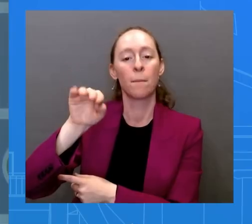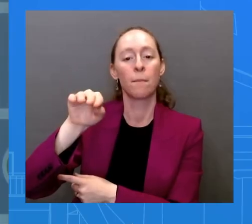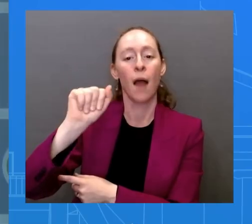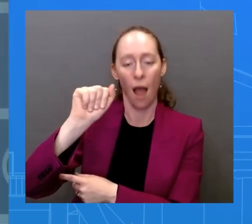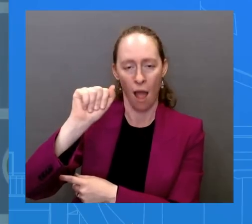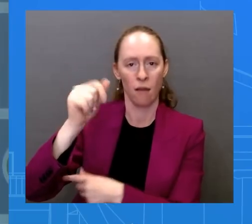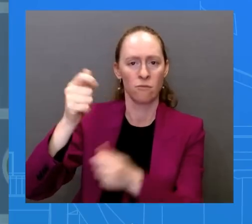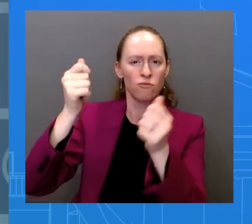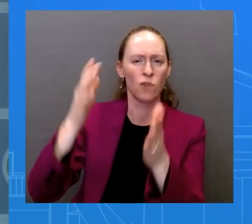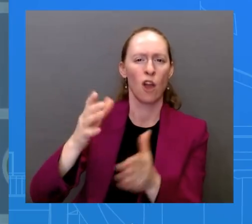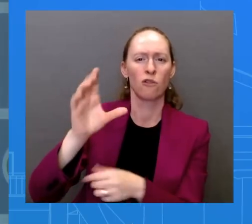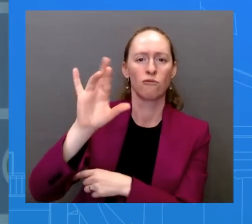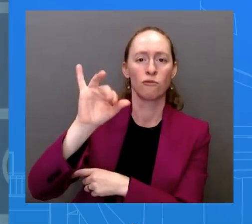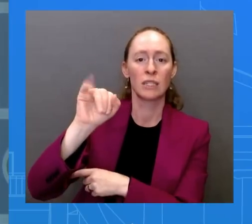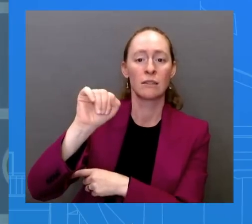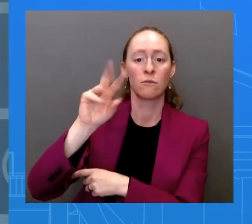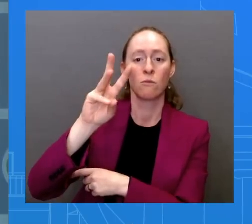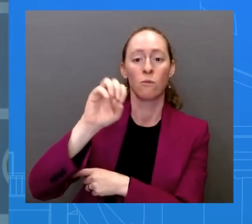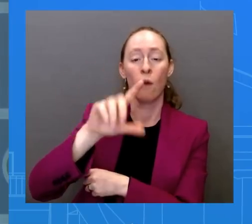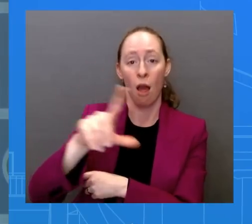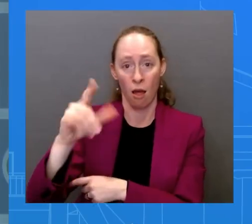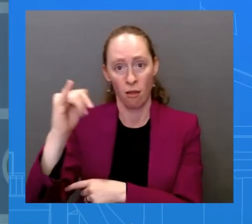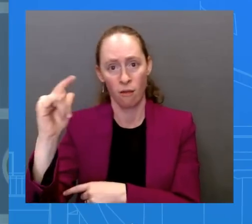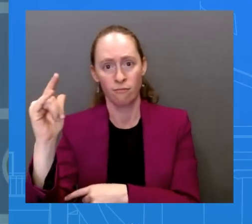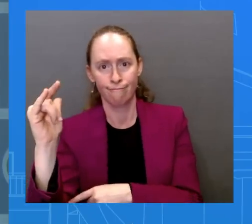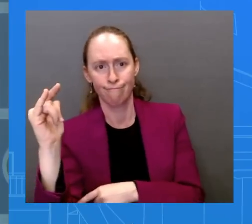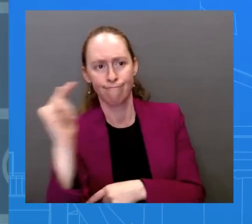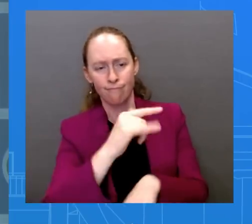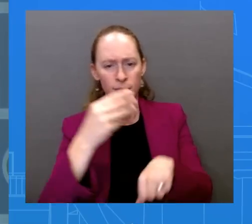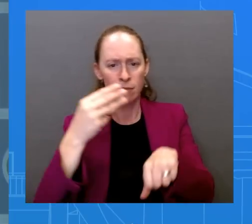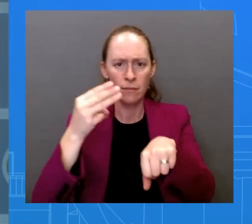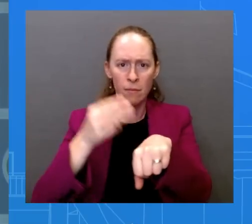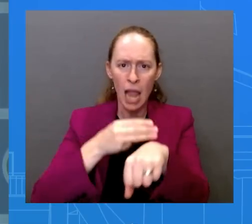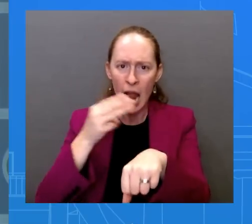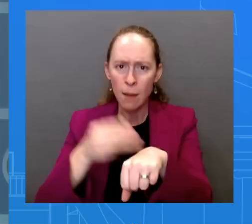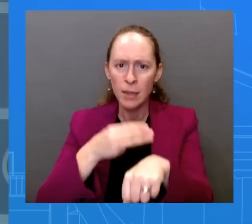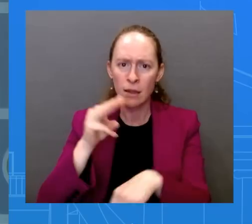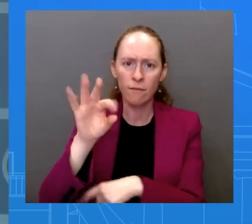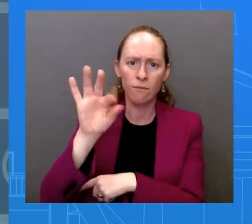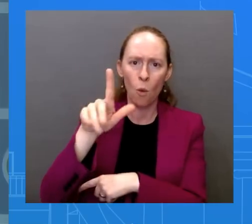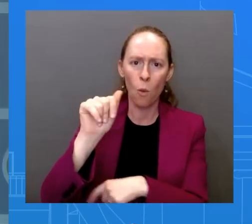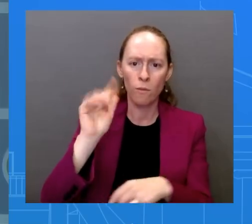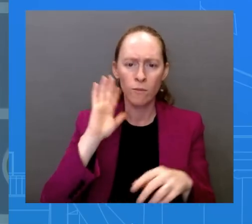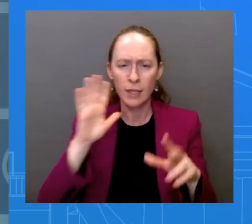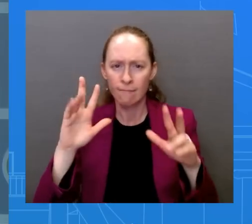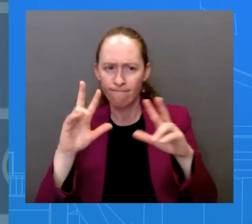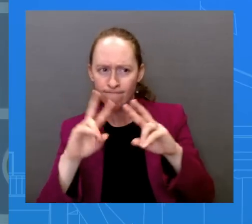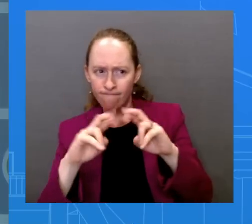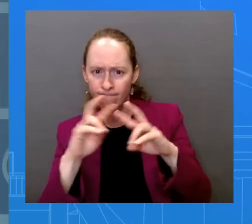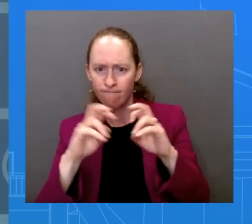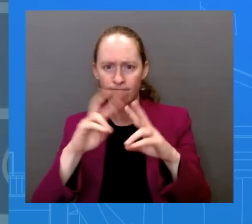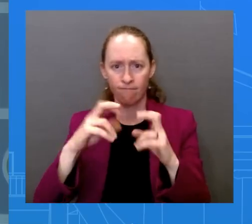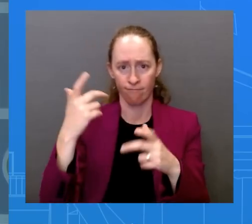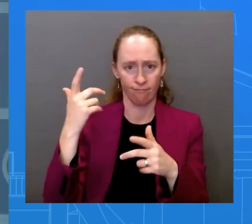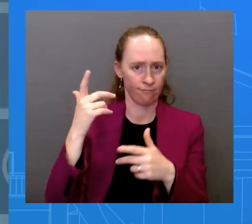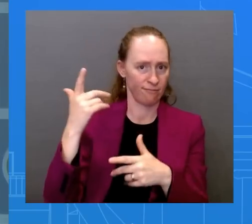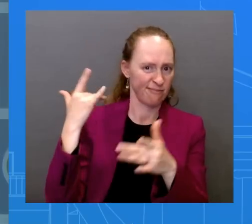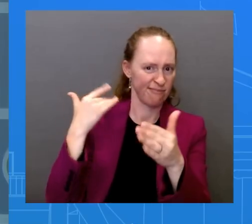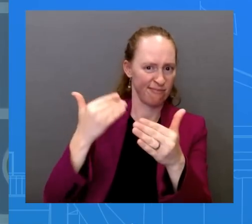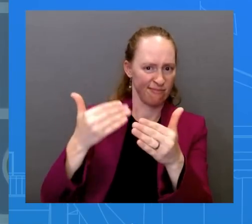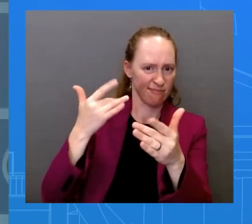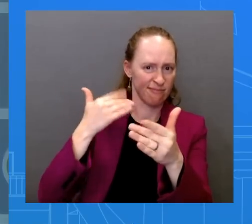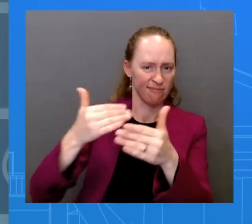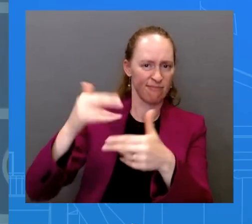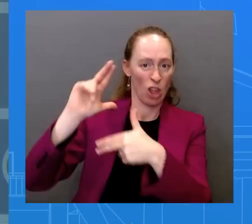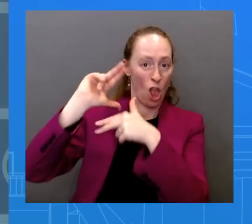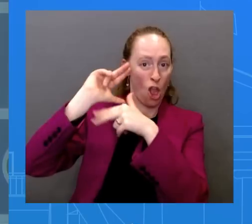assess ongoing hurricane planning and preparedness efforts. Over the weekend, the President approved Florida's emergency assistance